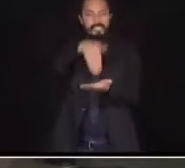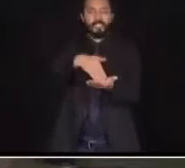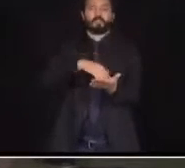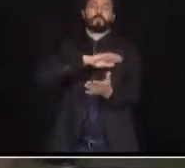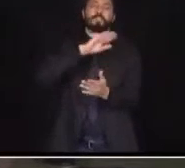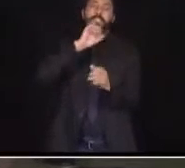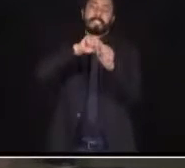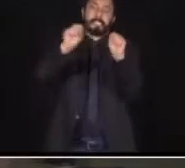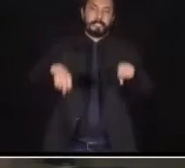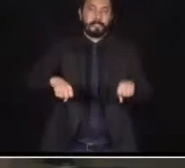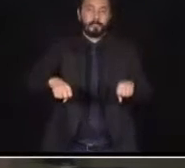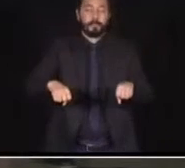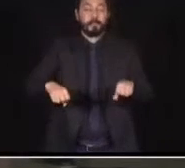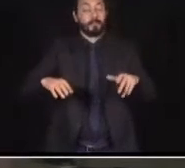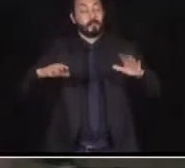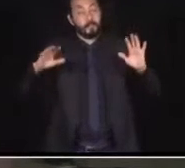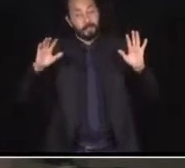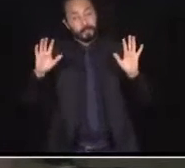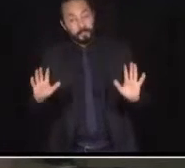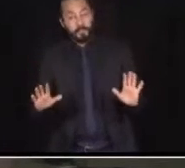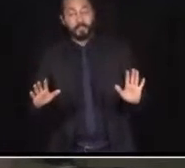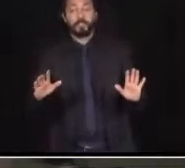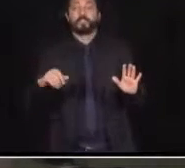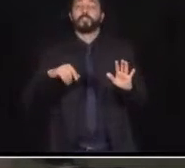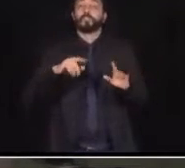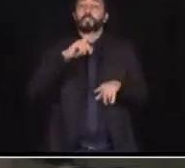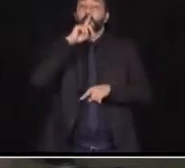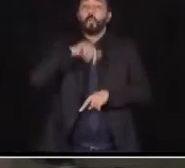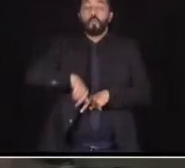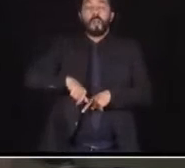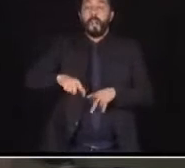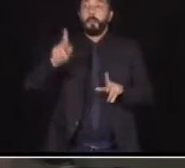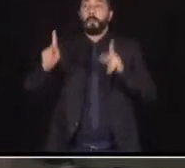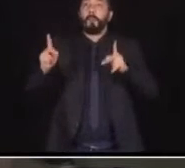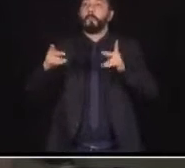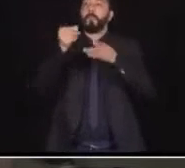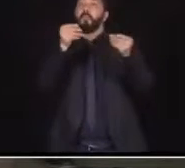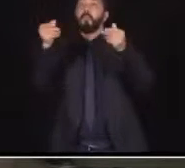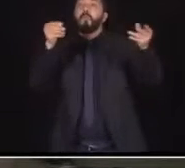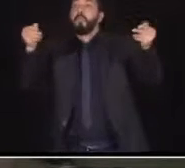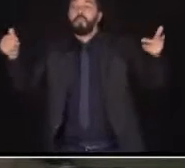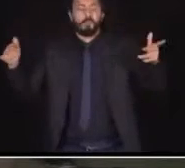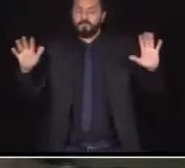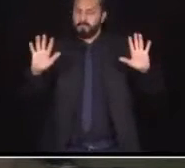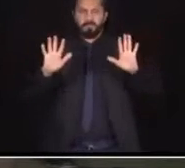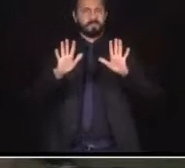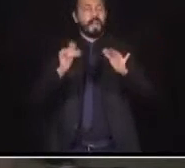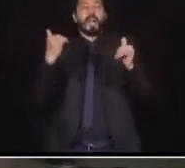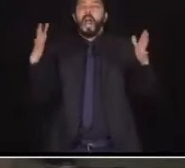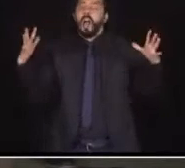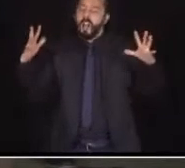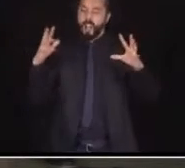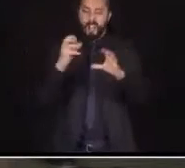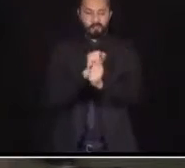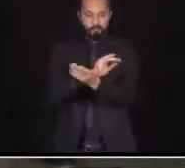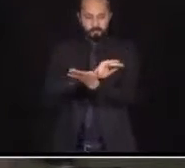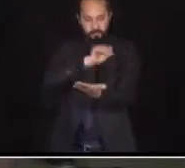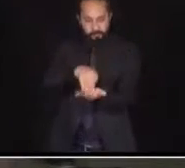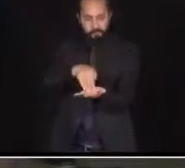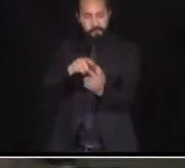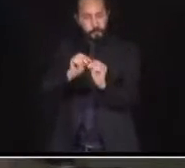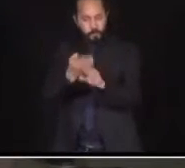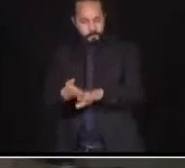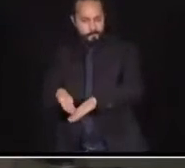Well, folks, all these companies, the party's over. We're going to start driving efficiencies, putting more money into the taxpayer's